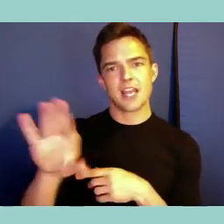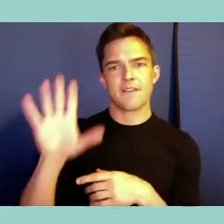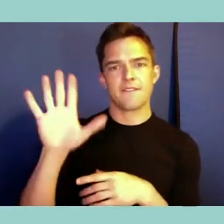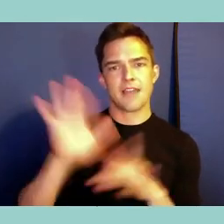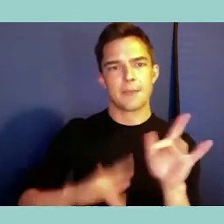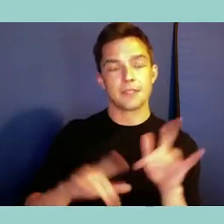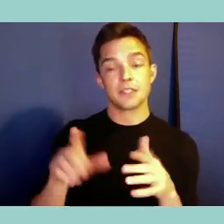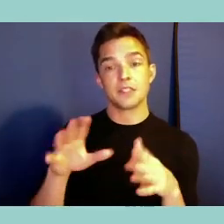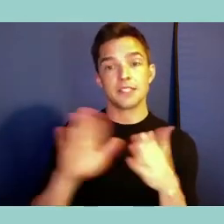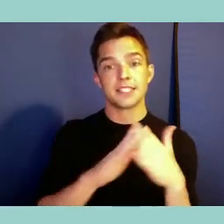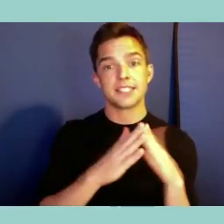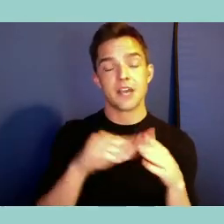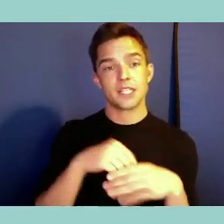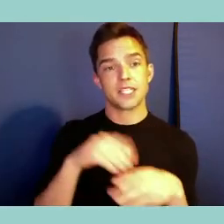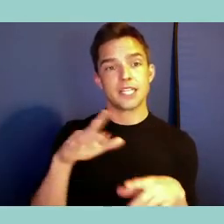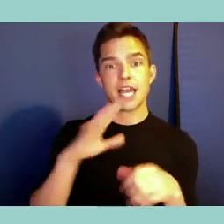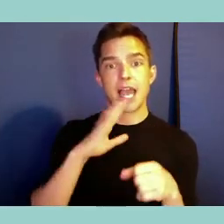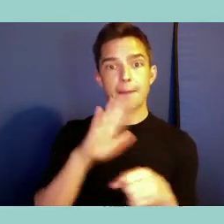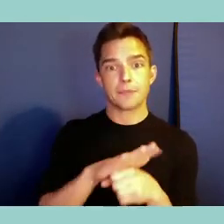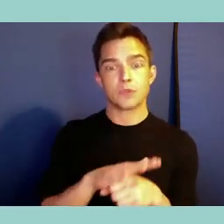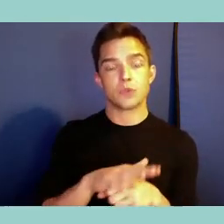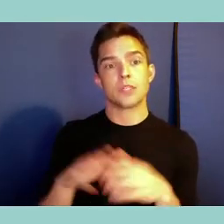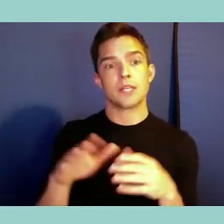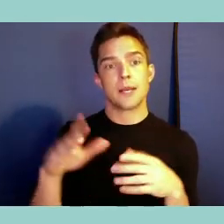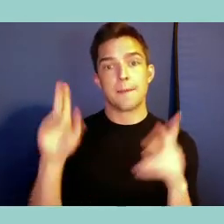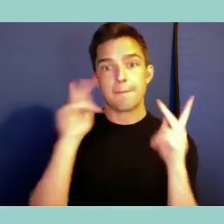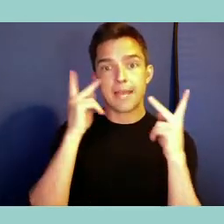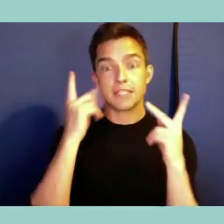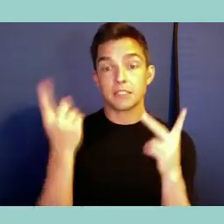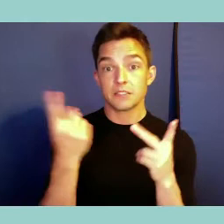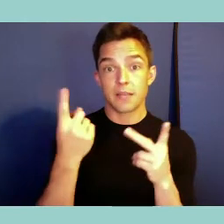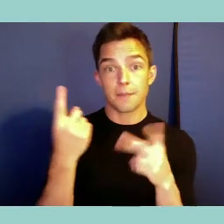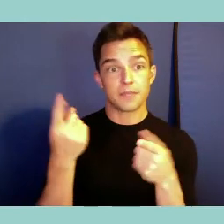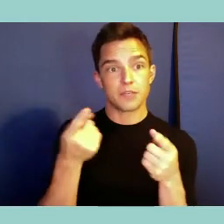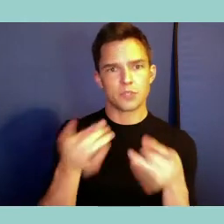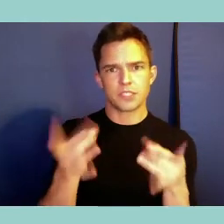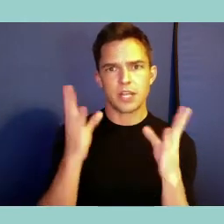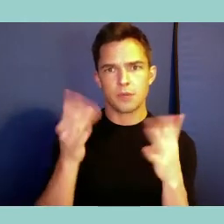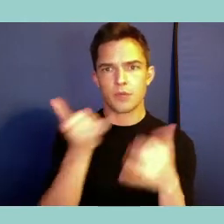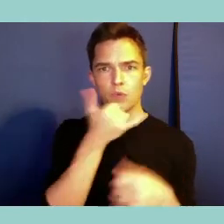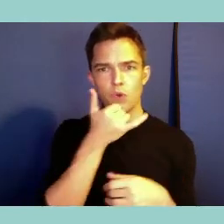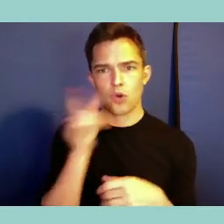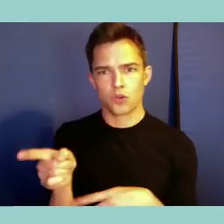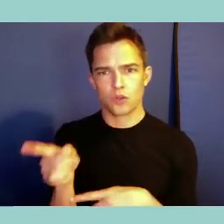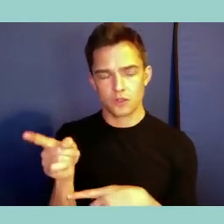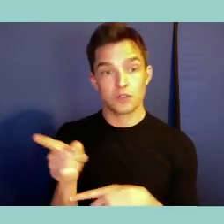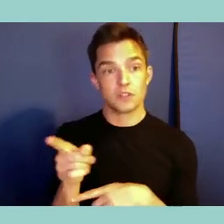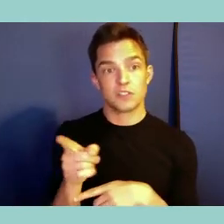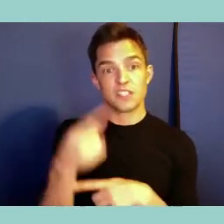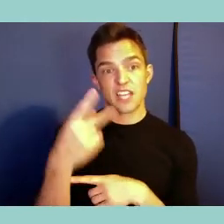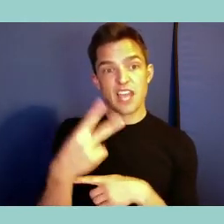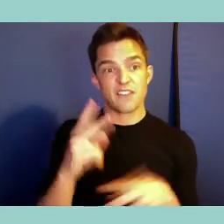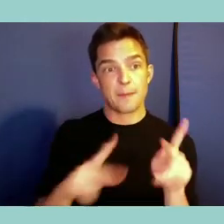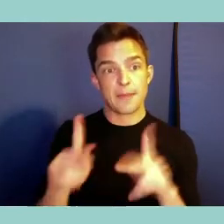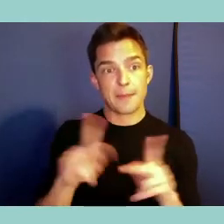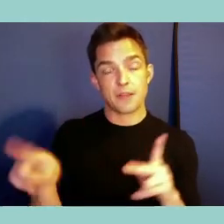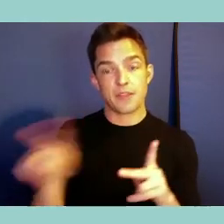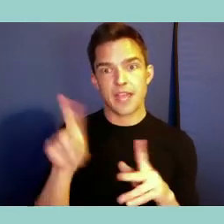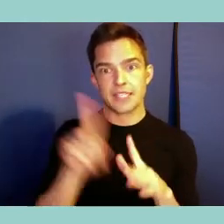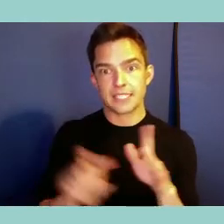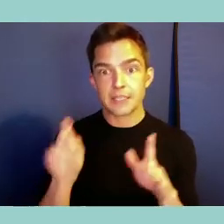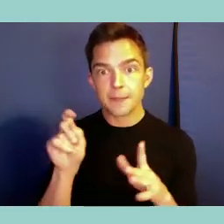with a town in absolute panic. Something was terribly wrong. Half the people